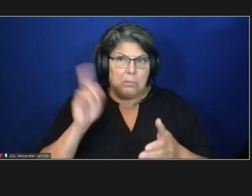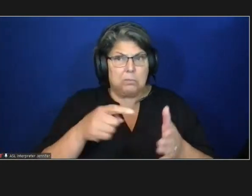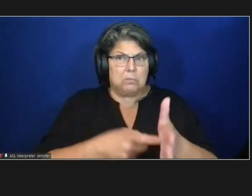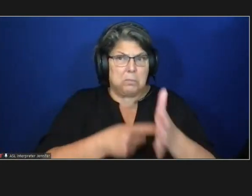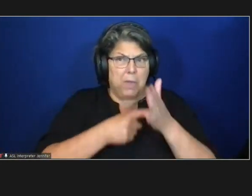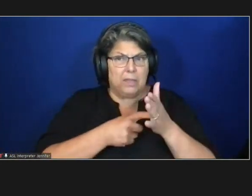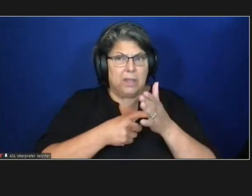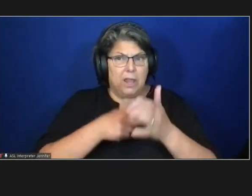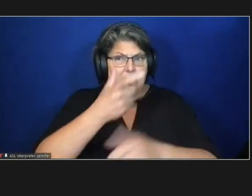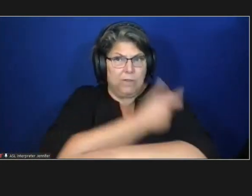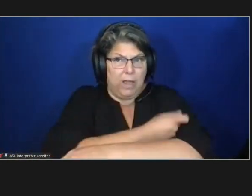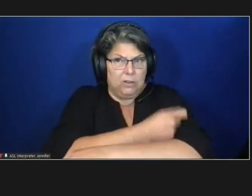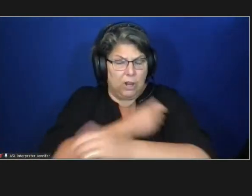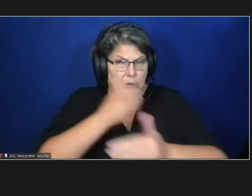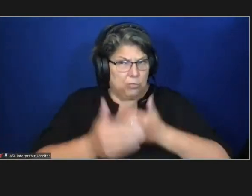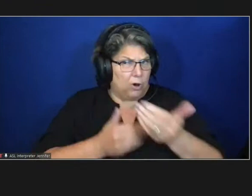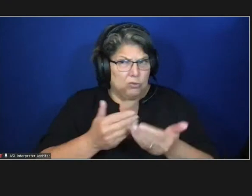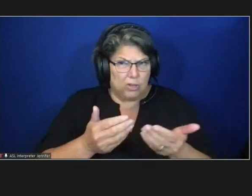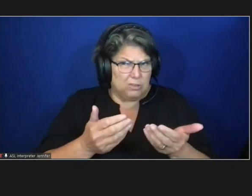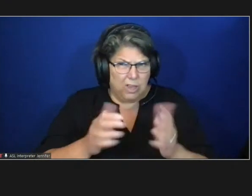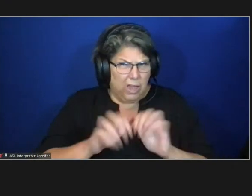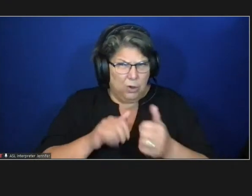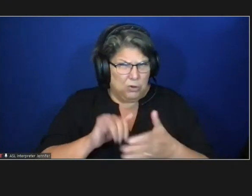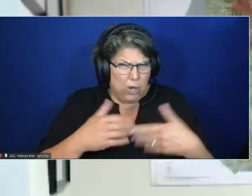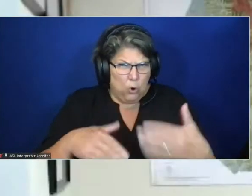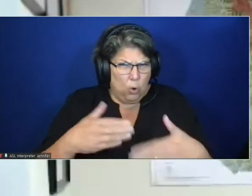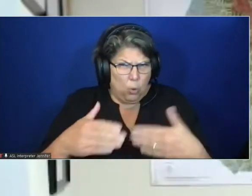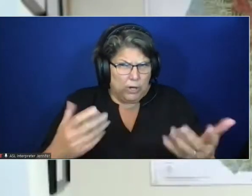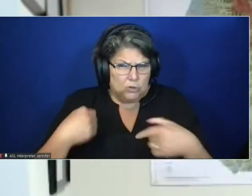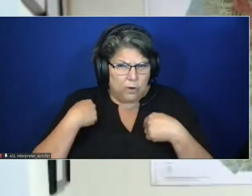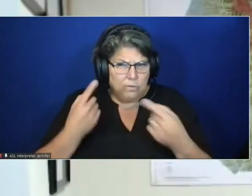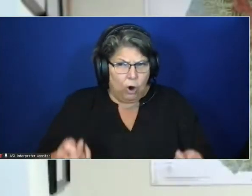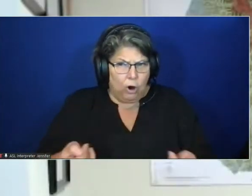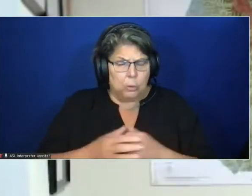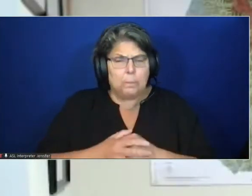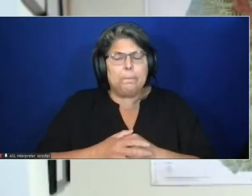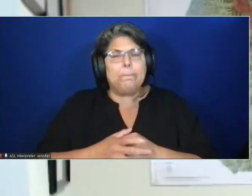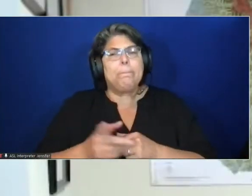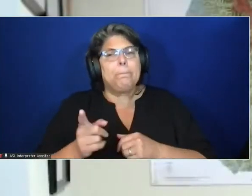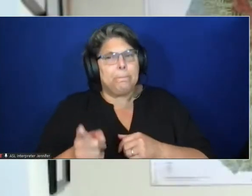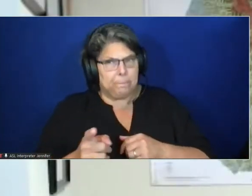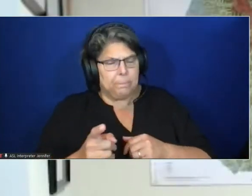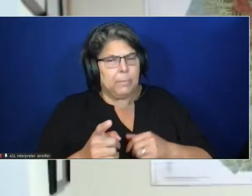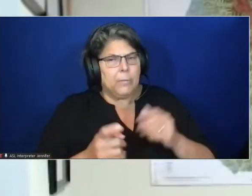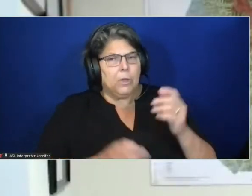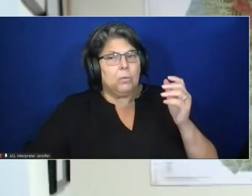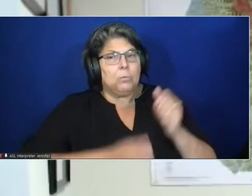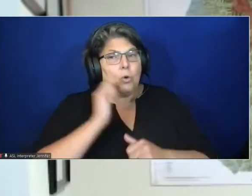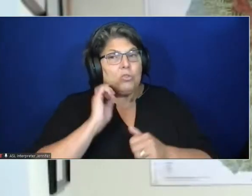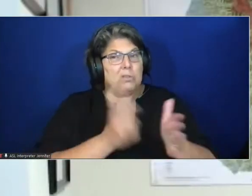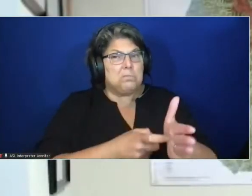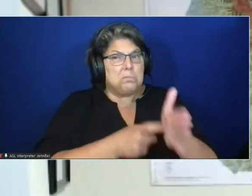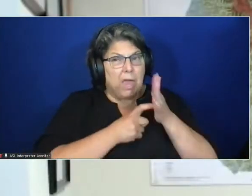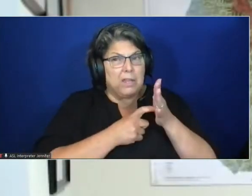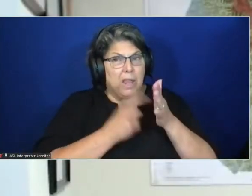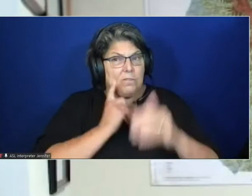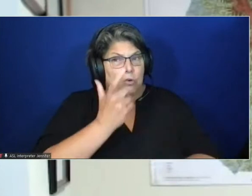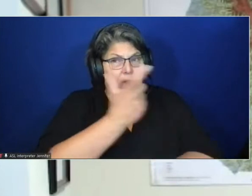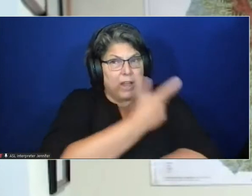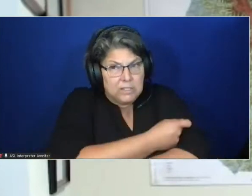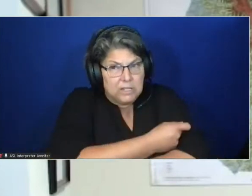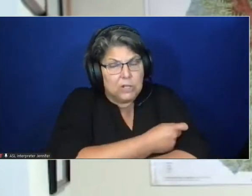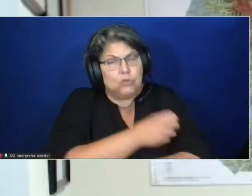has been rolling out so far. But primarily the mandates for vaccines and or